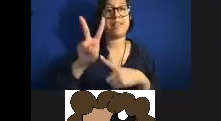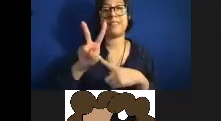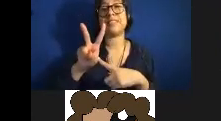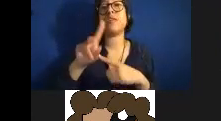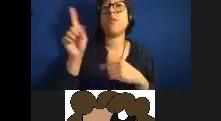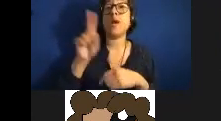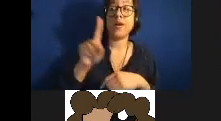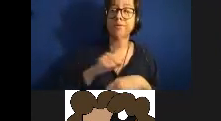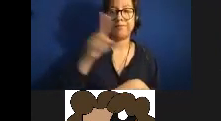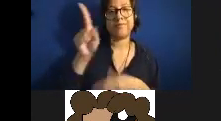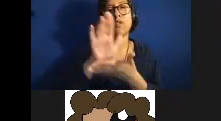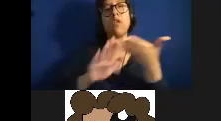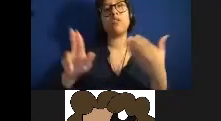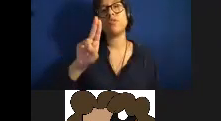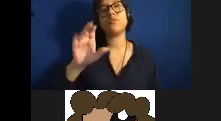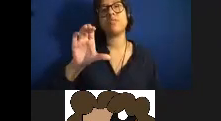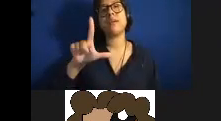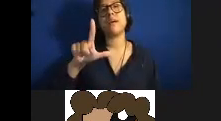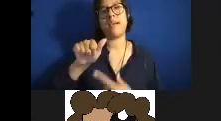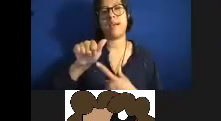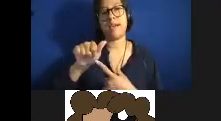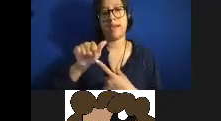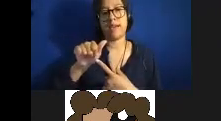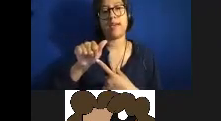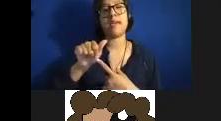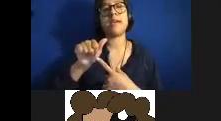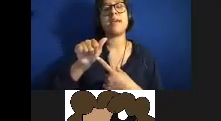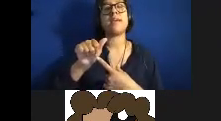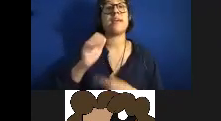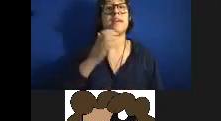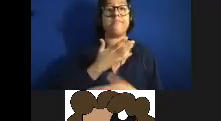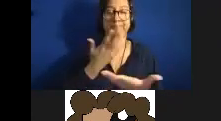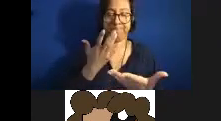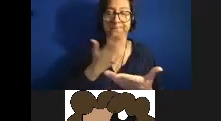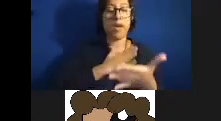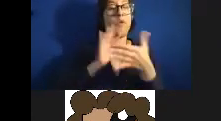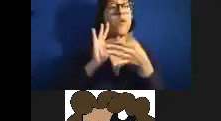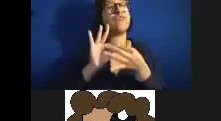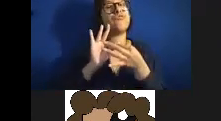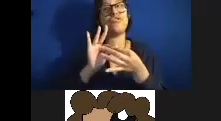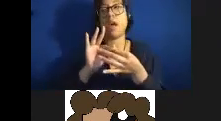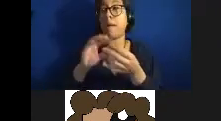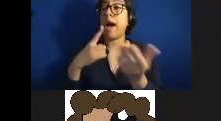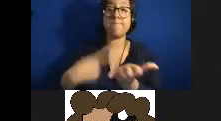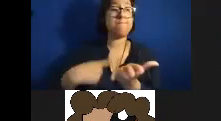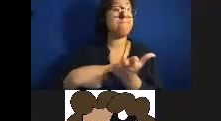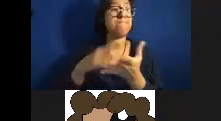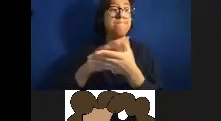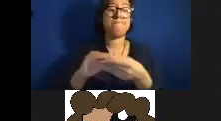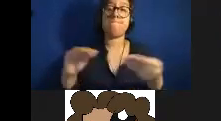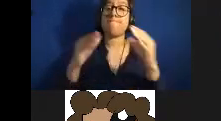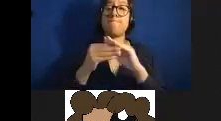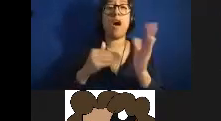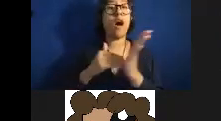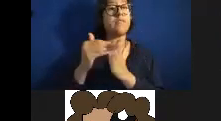at UCLA in my relationship, and it's something that I do talk about in our support